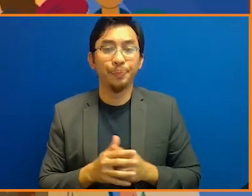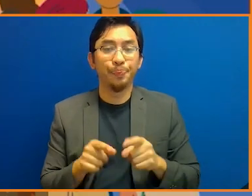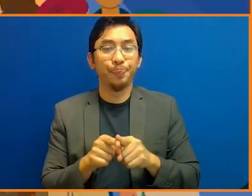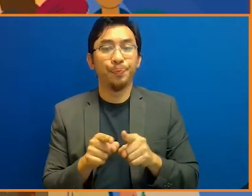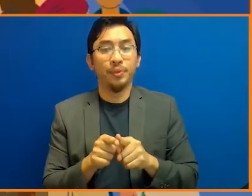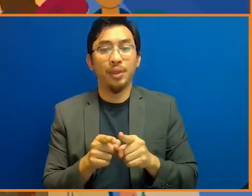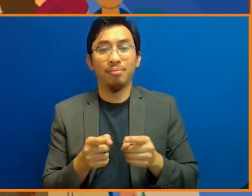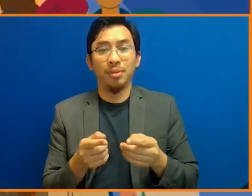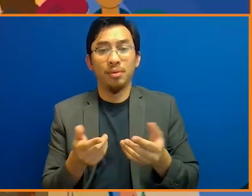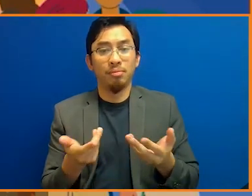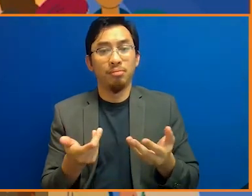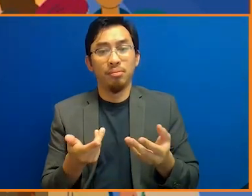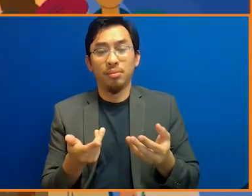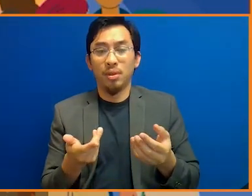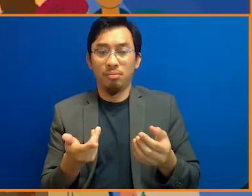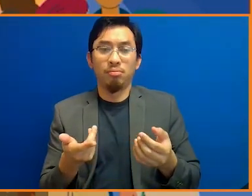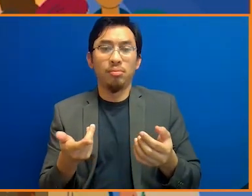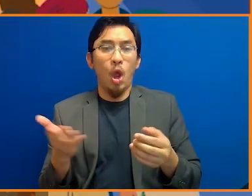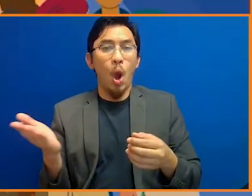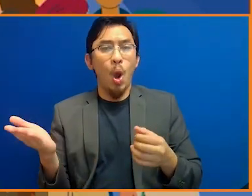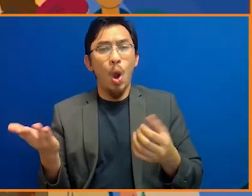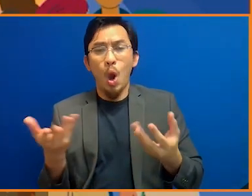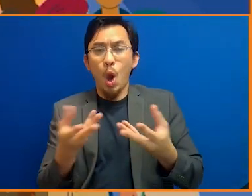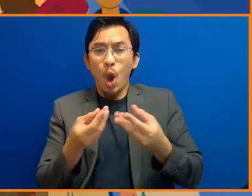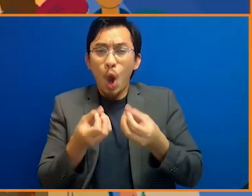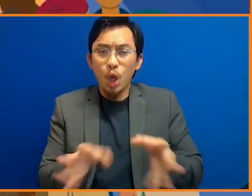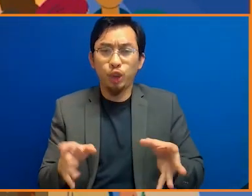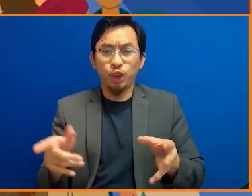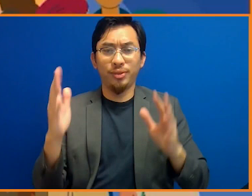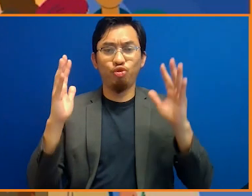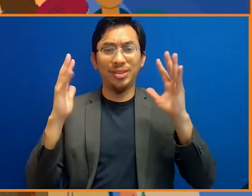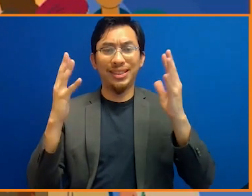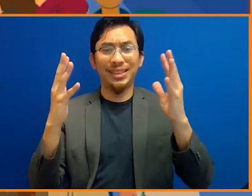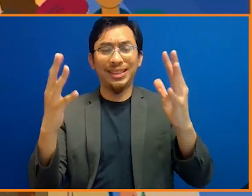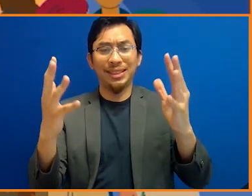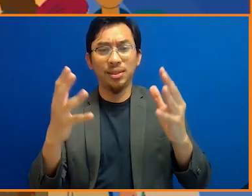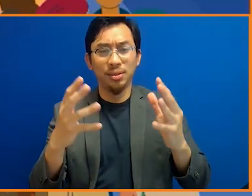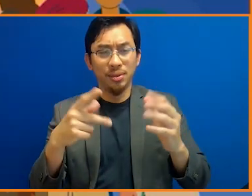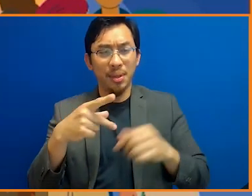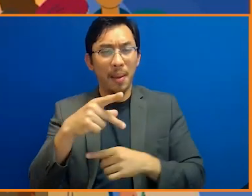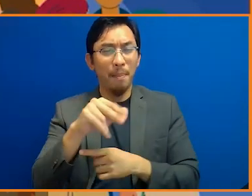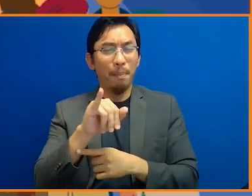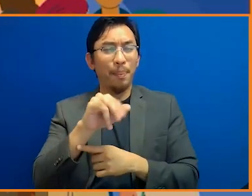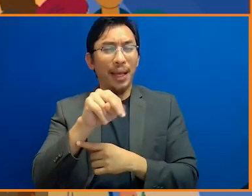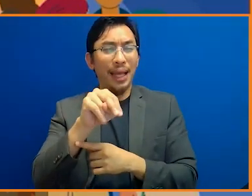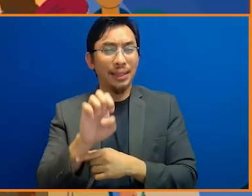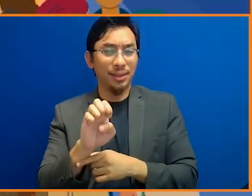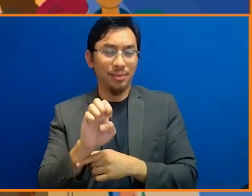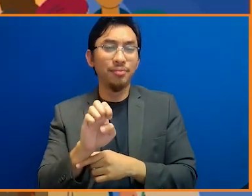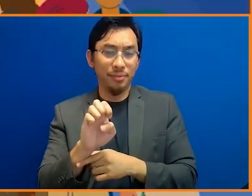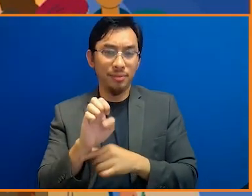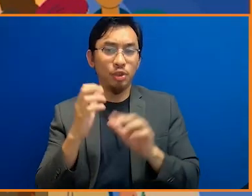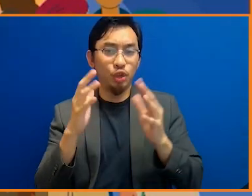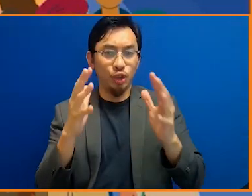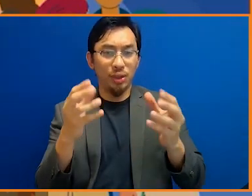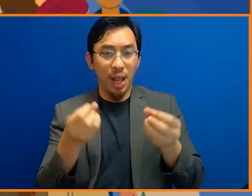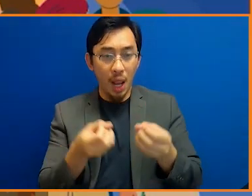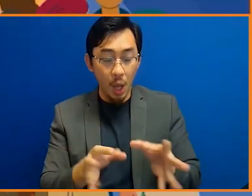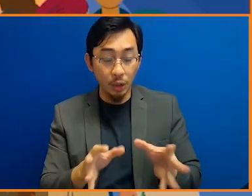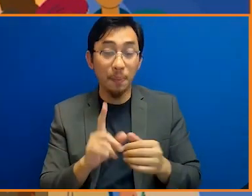like this, so that of course we will lose the pine trees, but